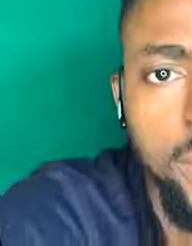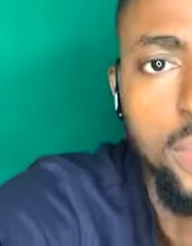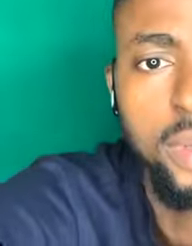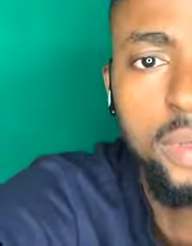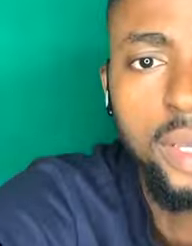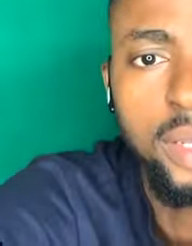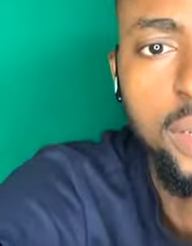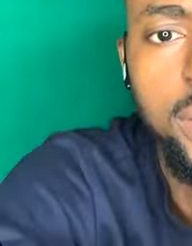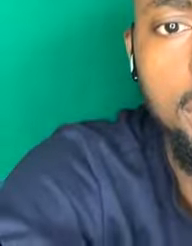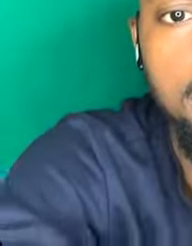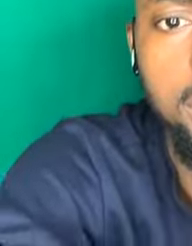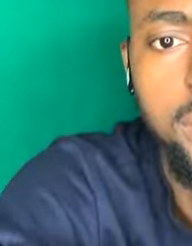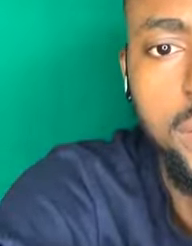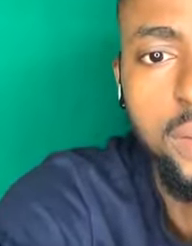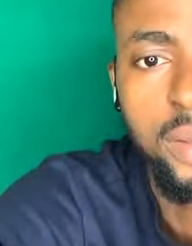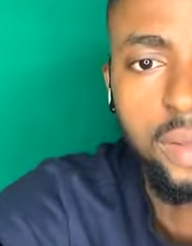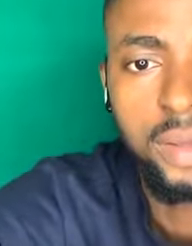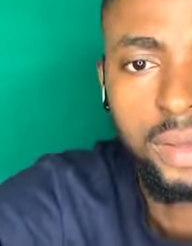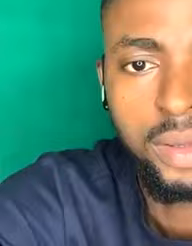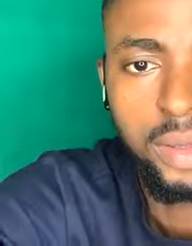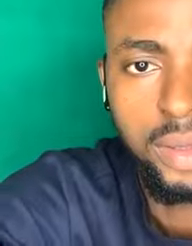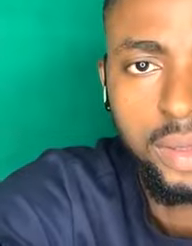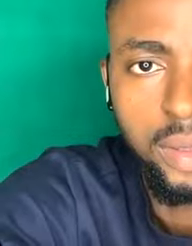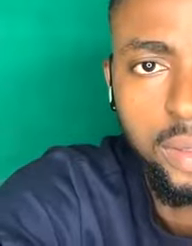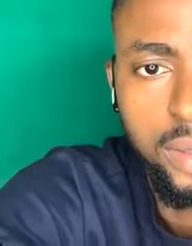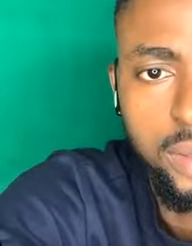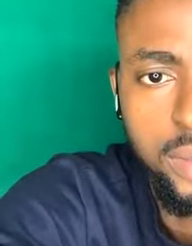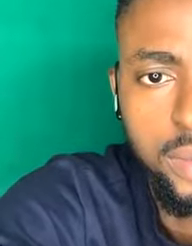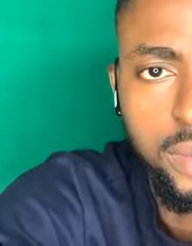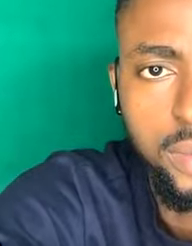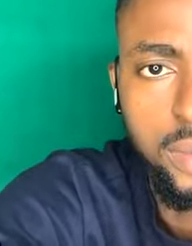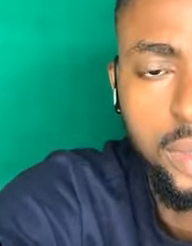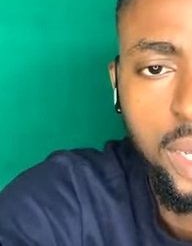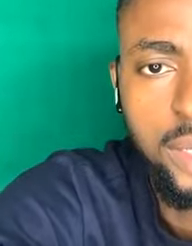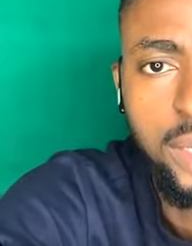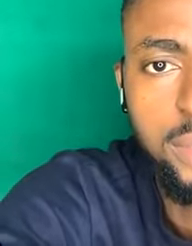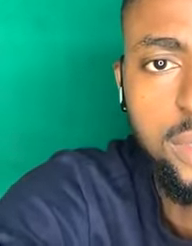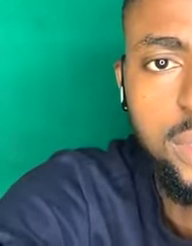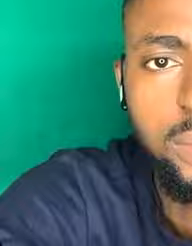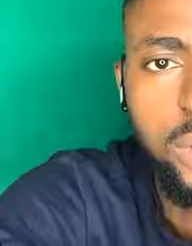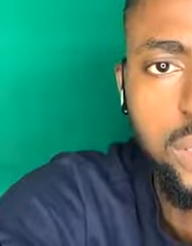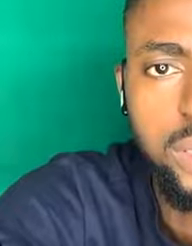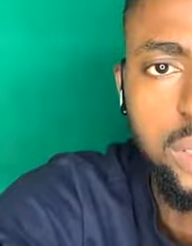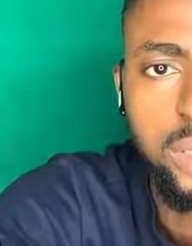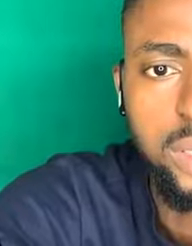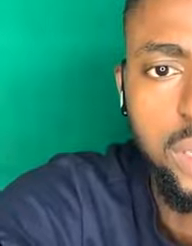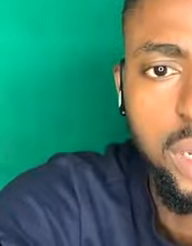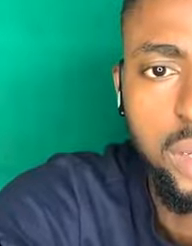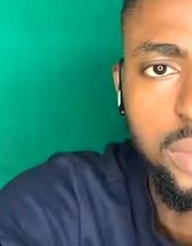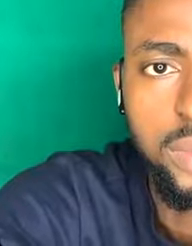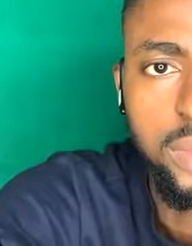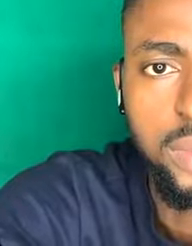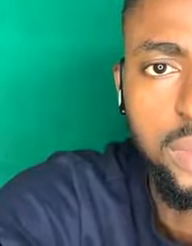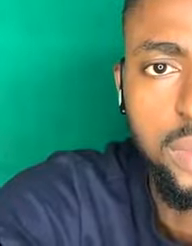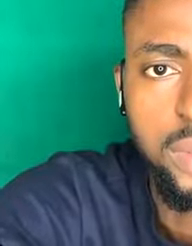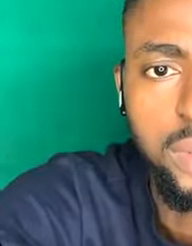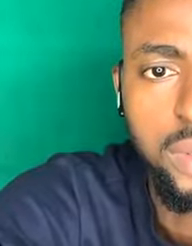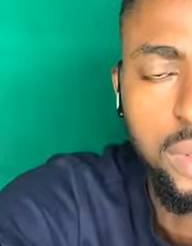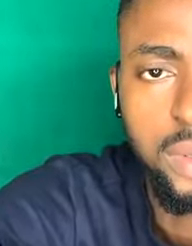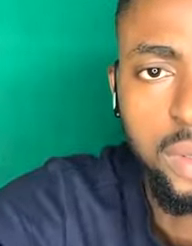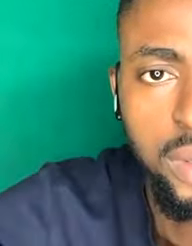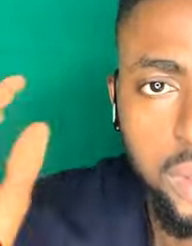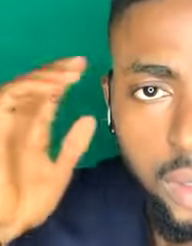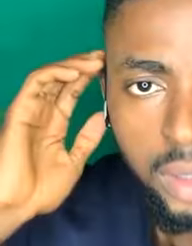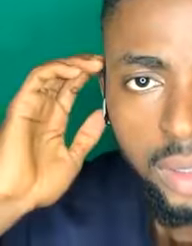Did you hear that? No, I didn't get that. Come again. Yeah, I said Mr. Samuel is in the house.